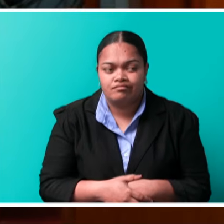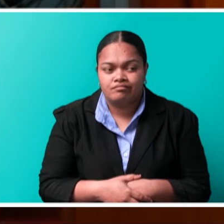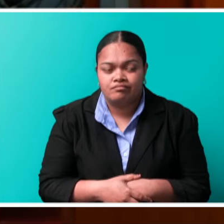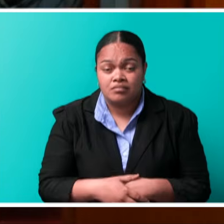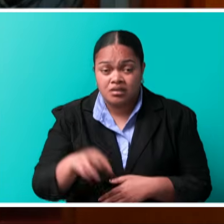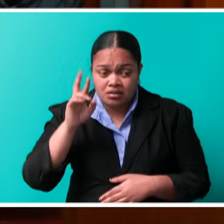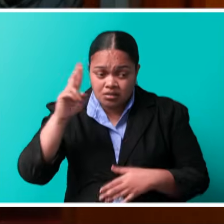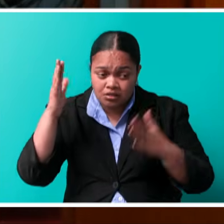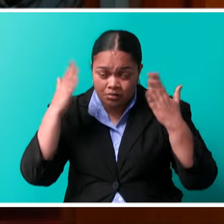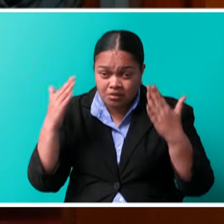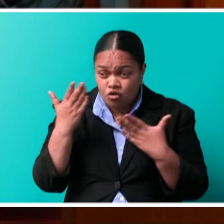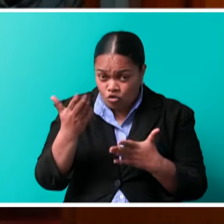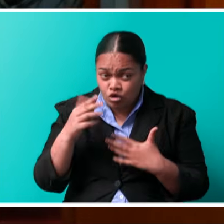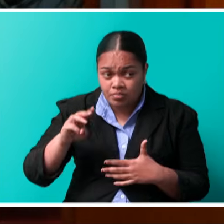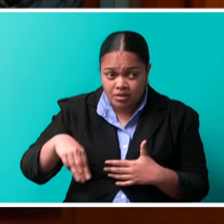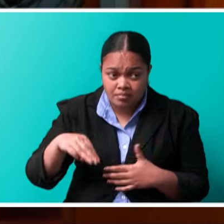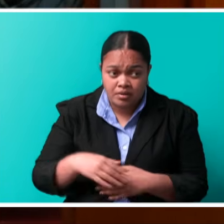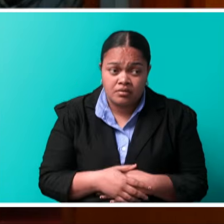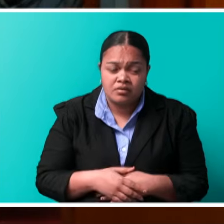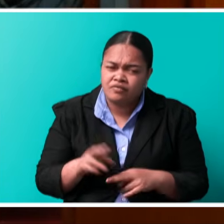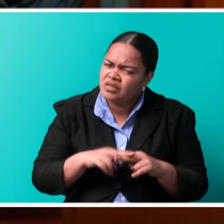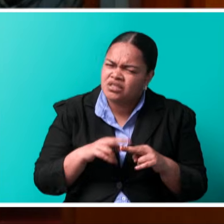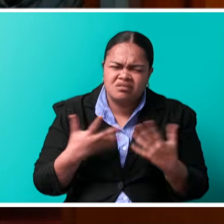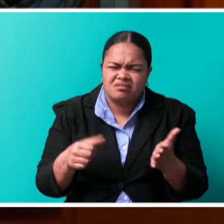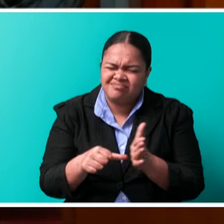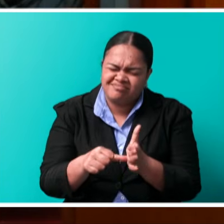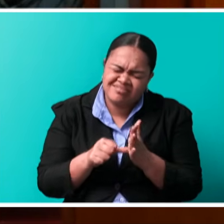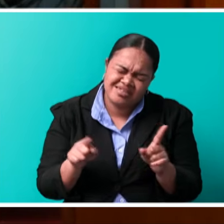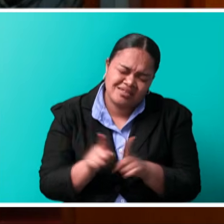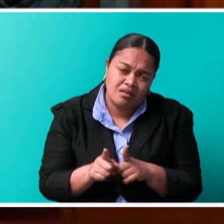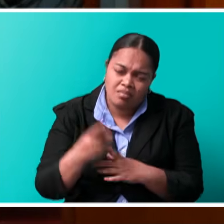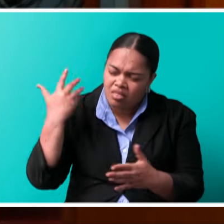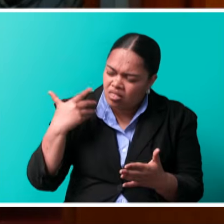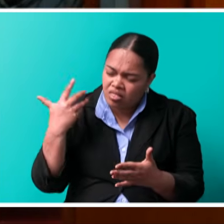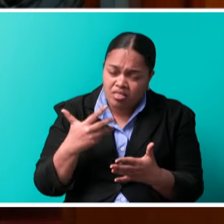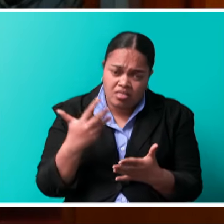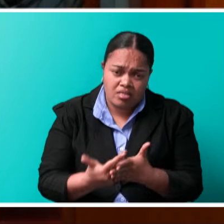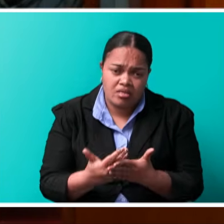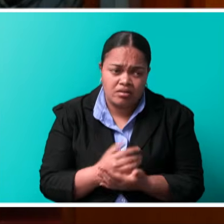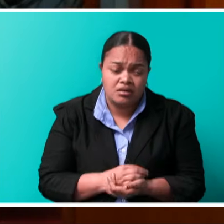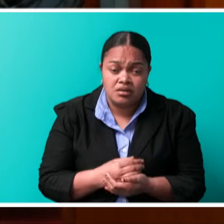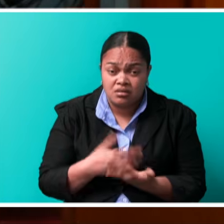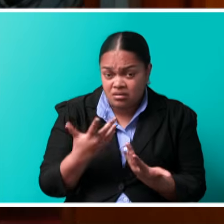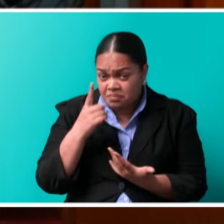Mr. Speaker, sir, honorable members, Fiji has faced hard times before. Each time, our